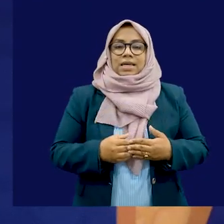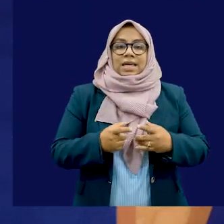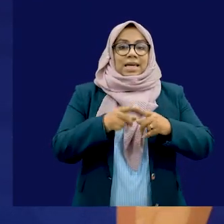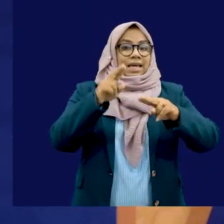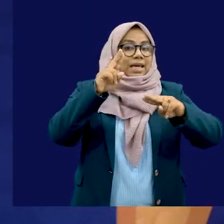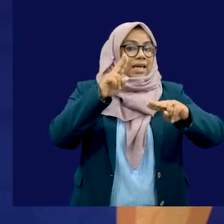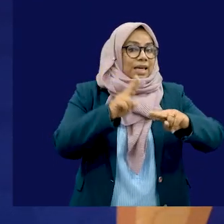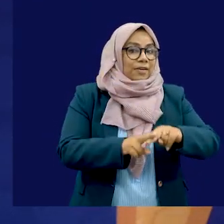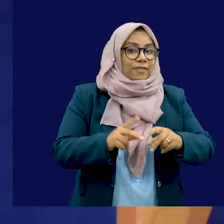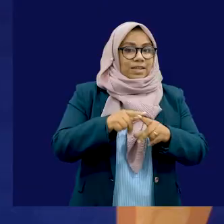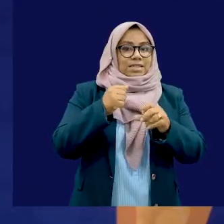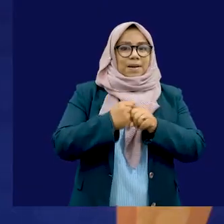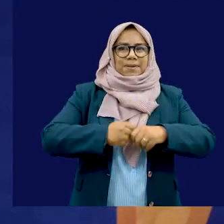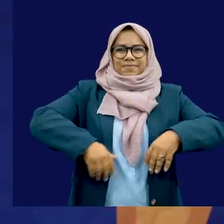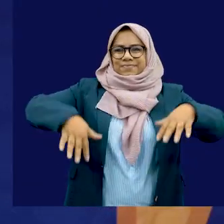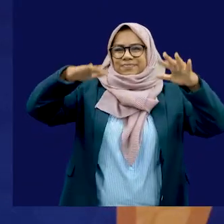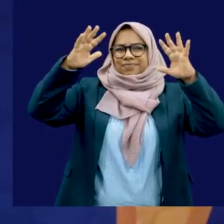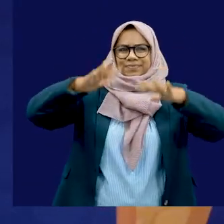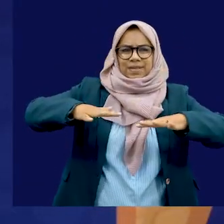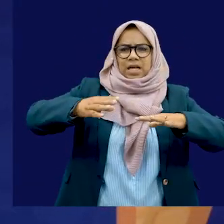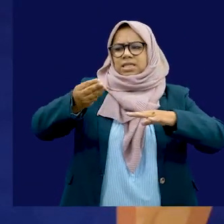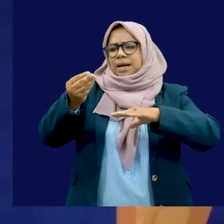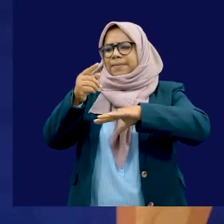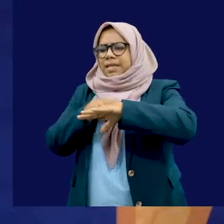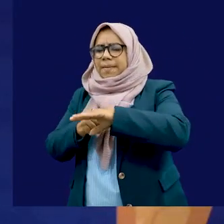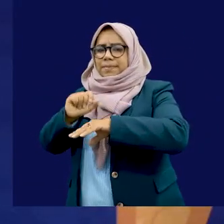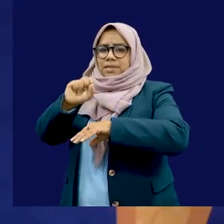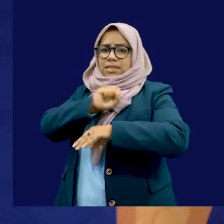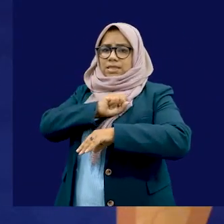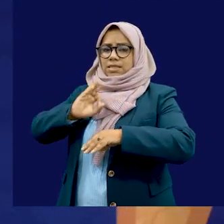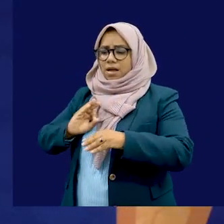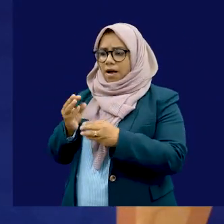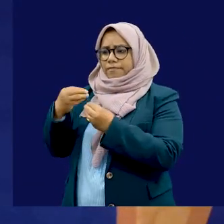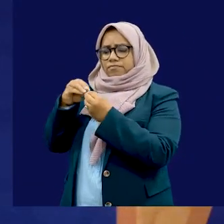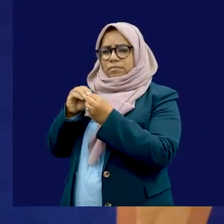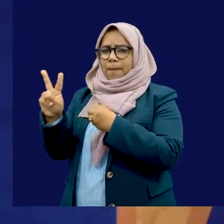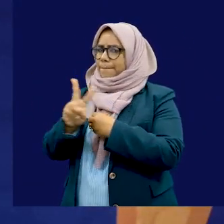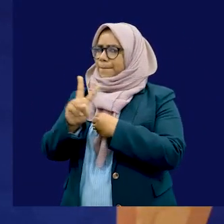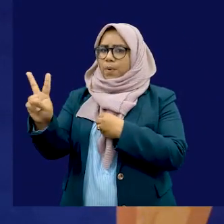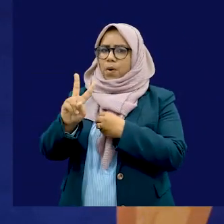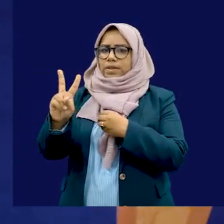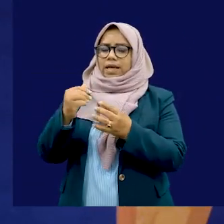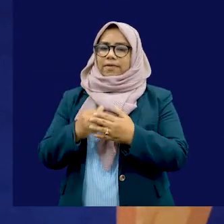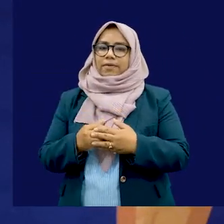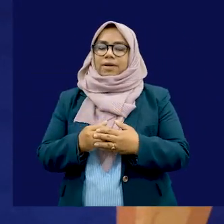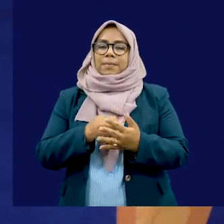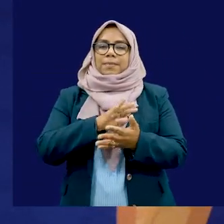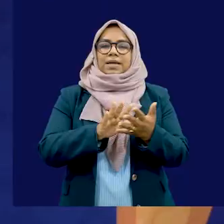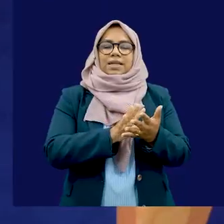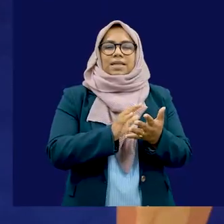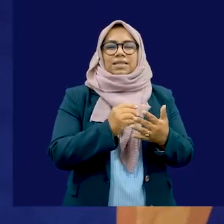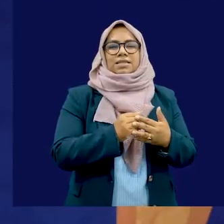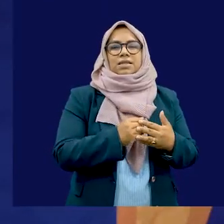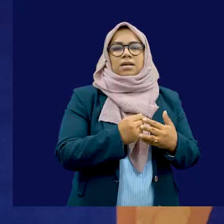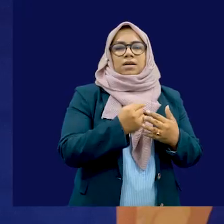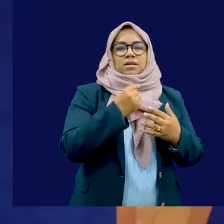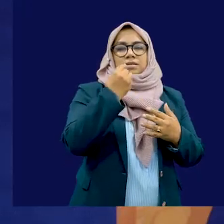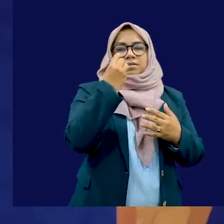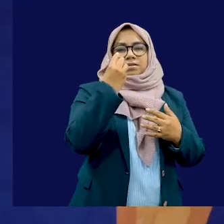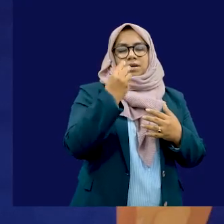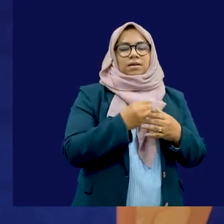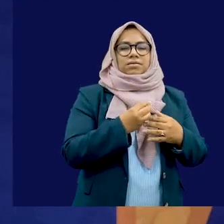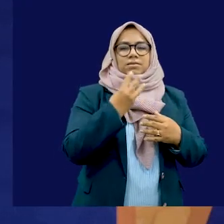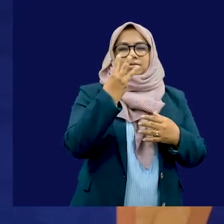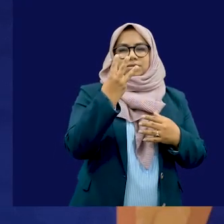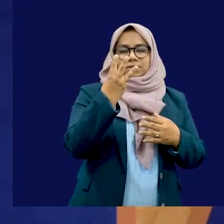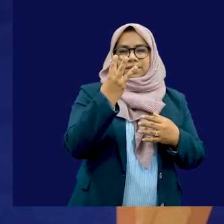irrigated sometimes by rainfall and sometimes by mechanical means, then 3/4 of 1/10 must be paid on